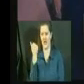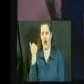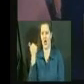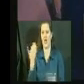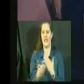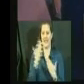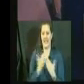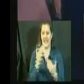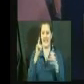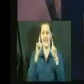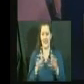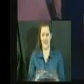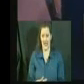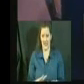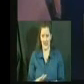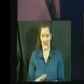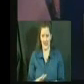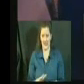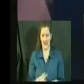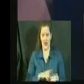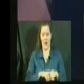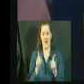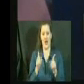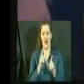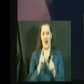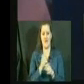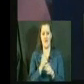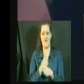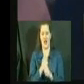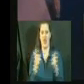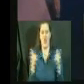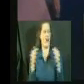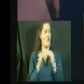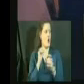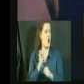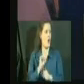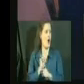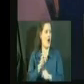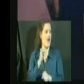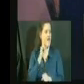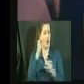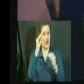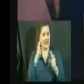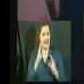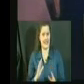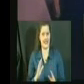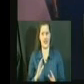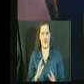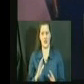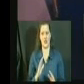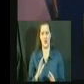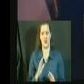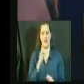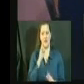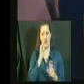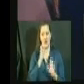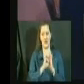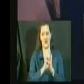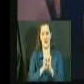easy to test, but it creates a lot more work for the teacher, for